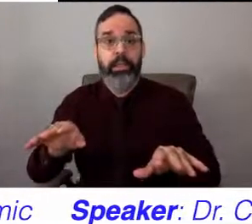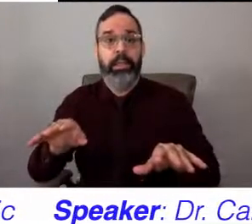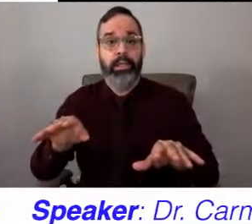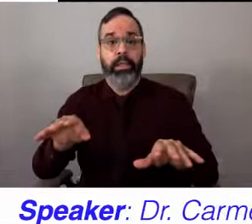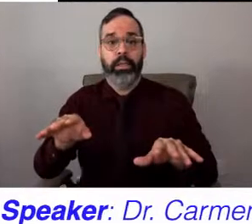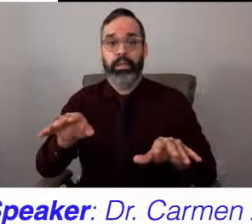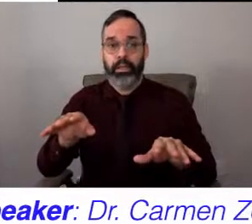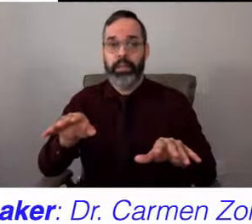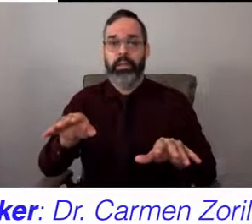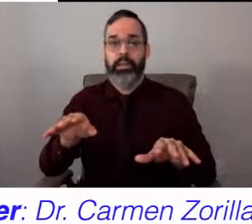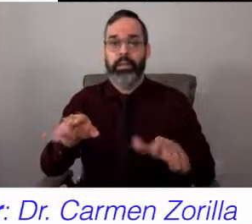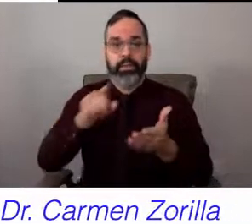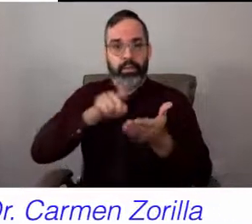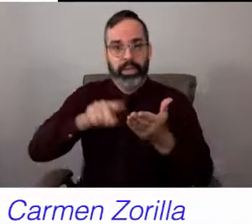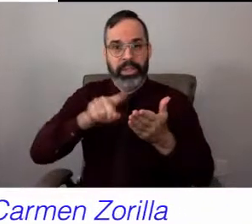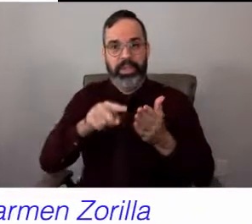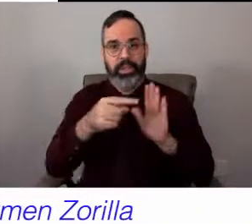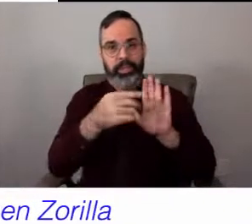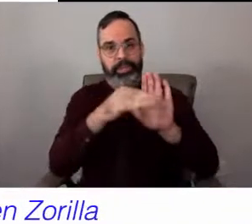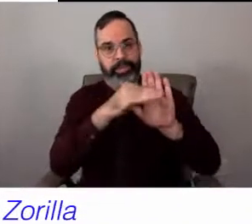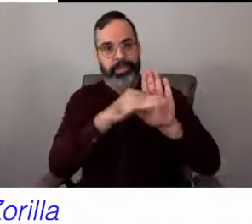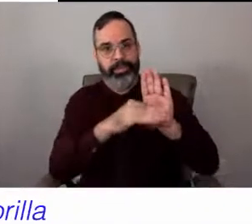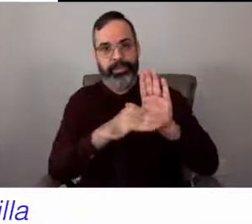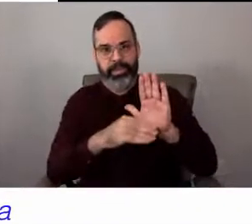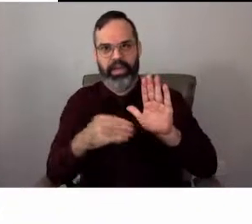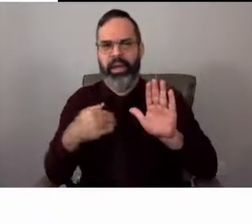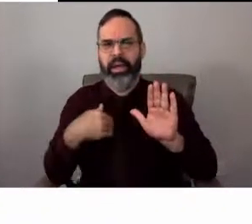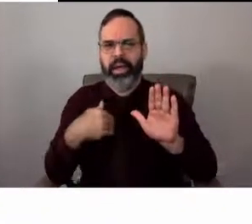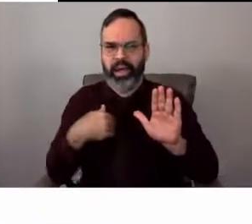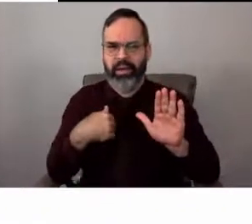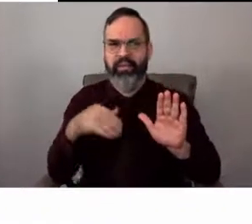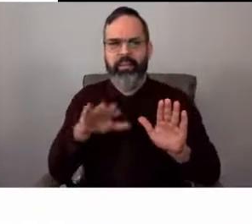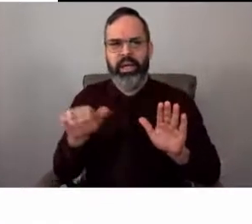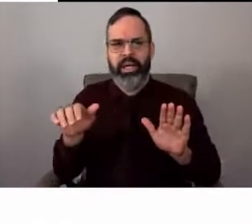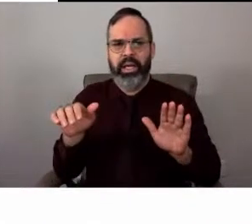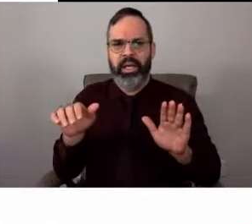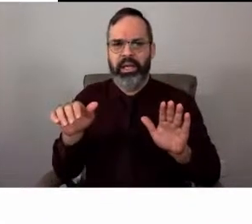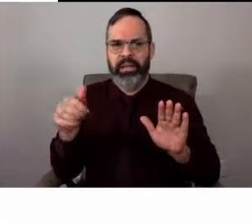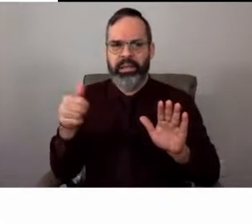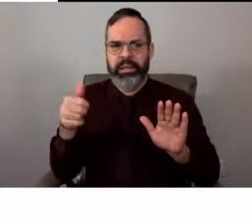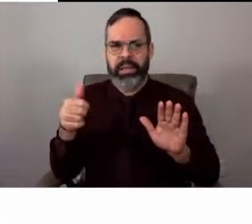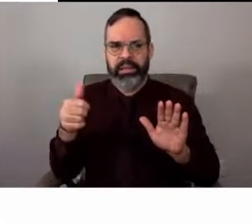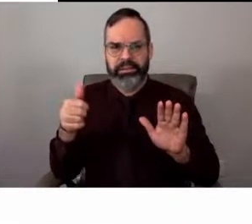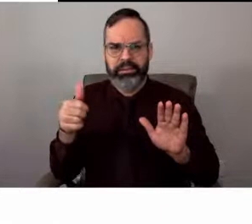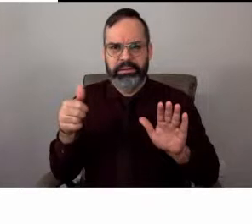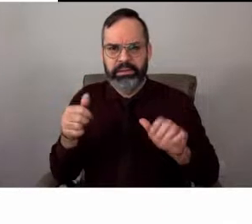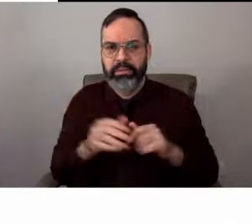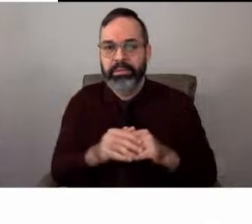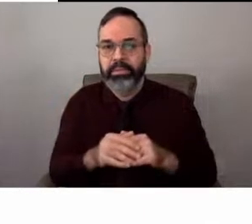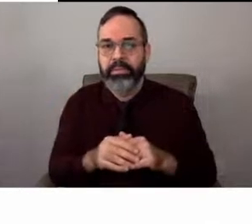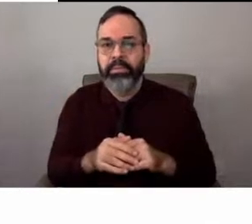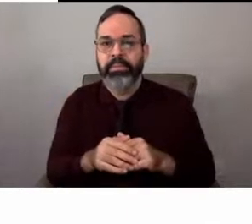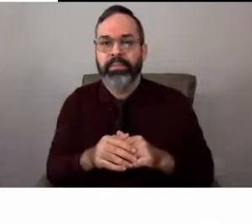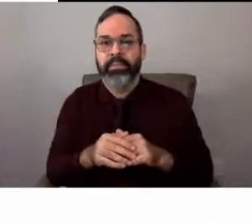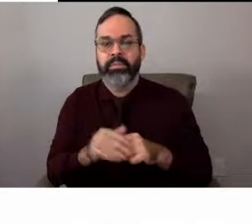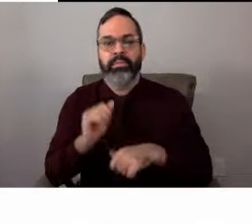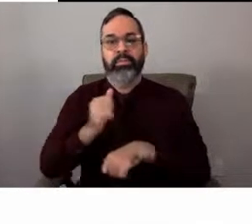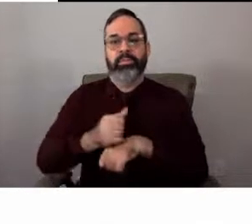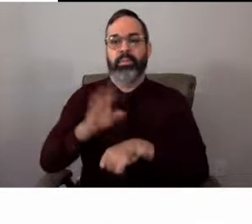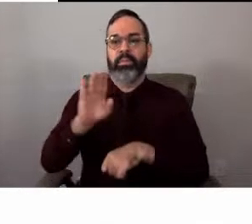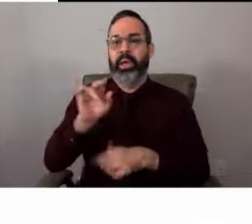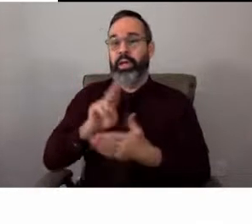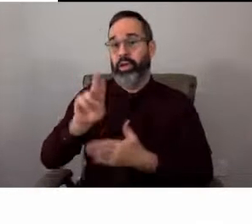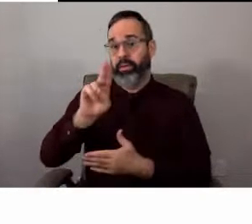for research, I'm going to mention just the names of 10 proposals that were funded by the